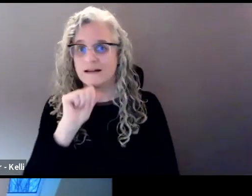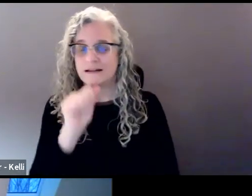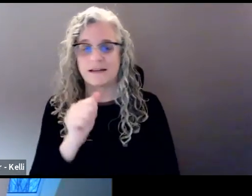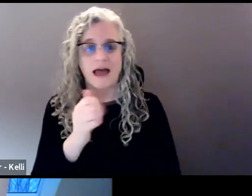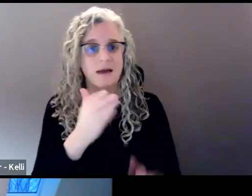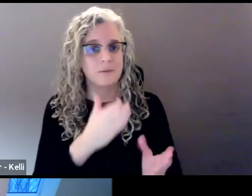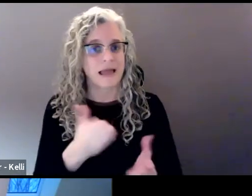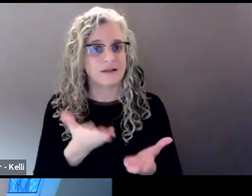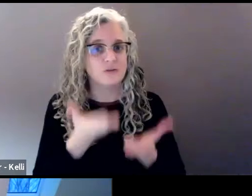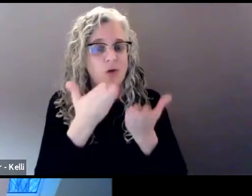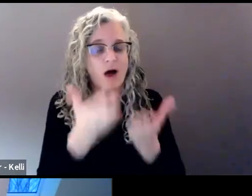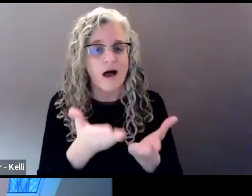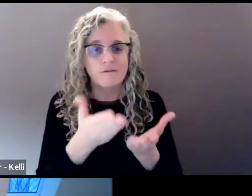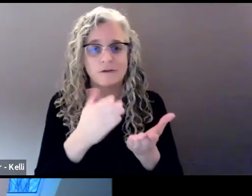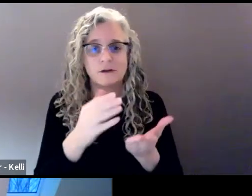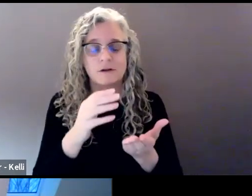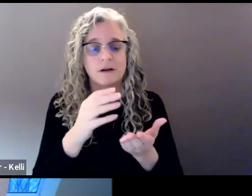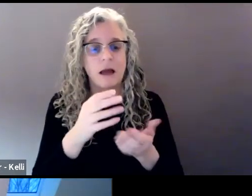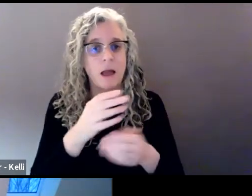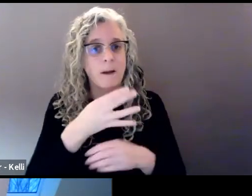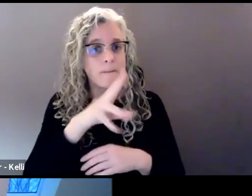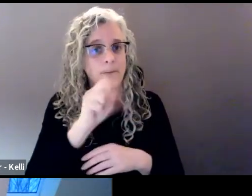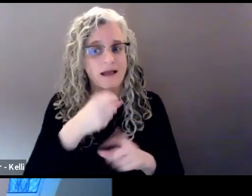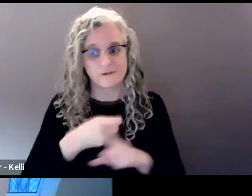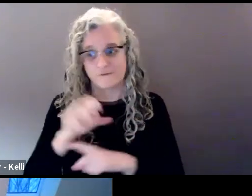from the McLean Rail Station into DC